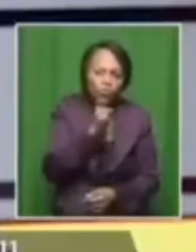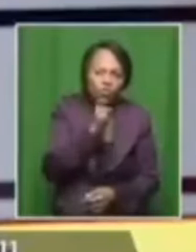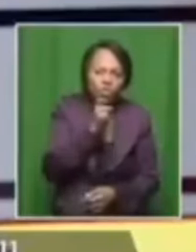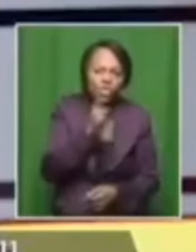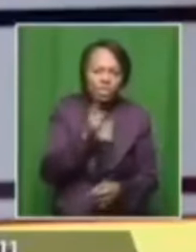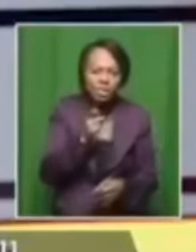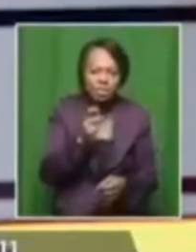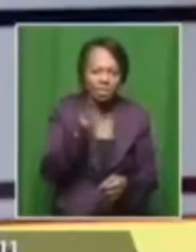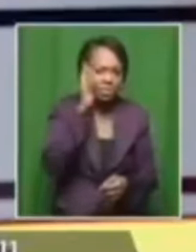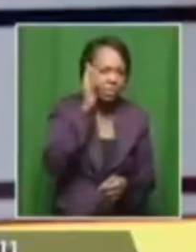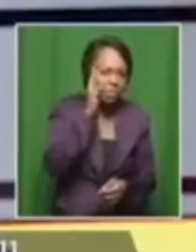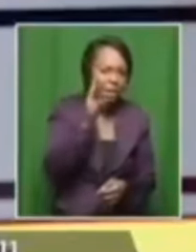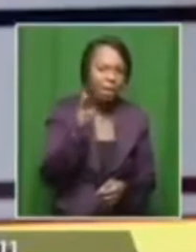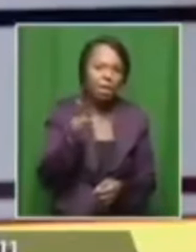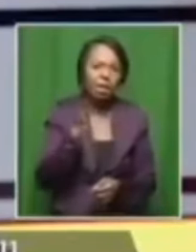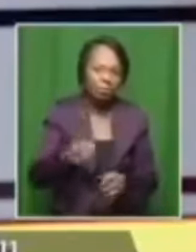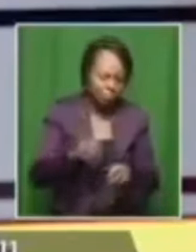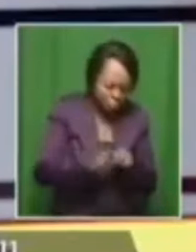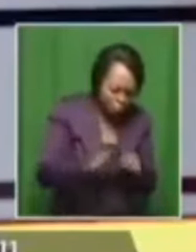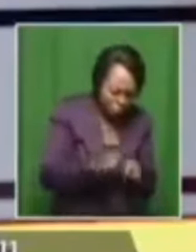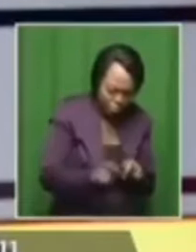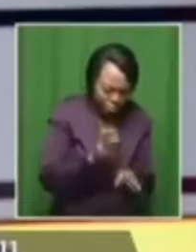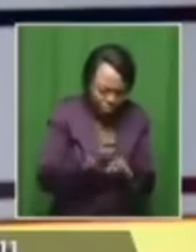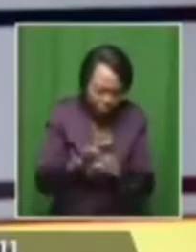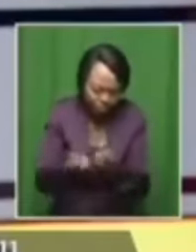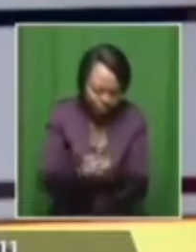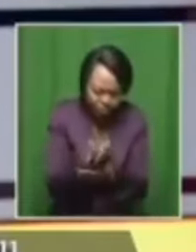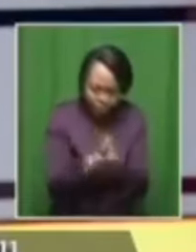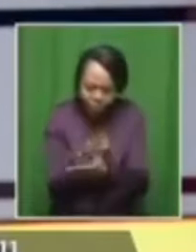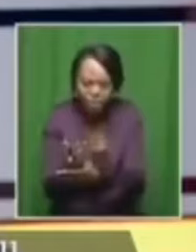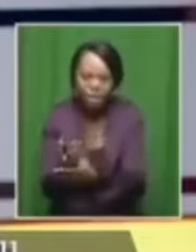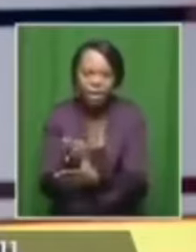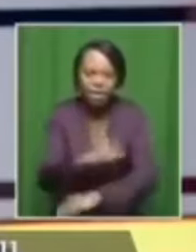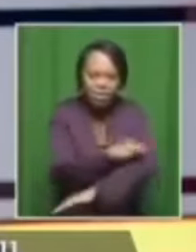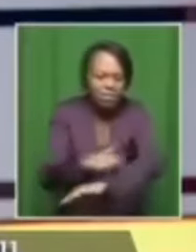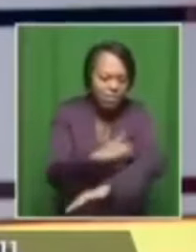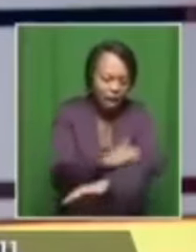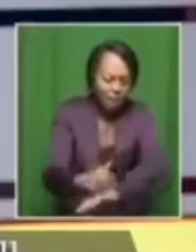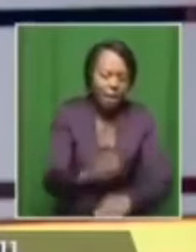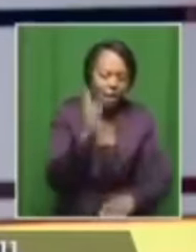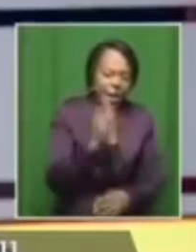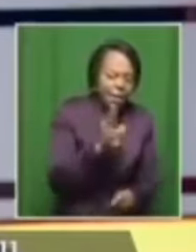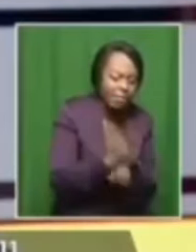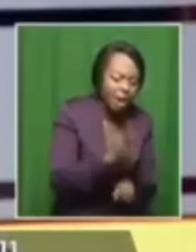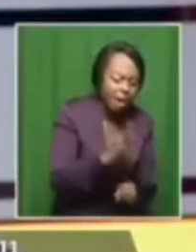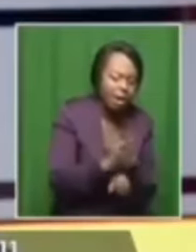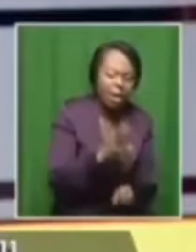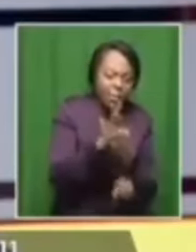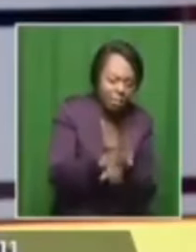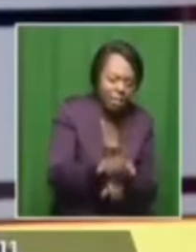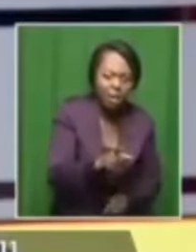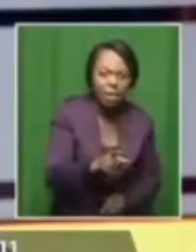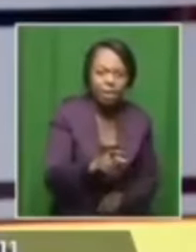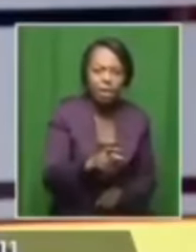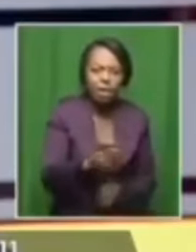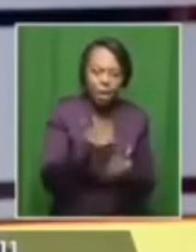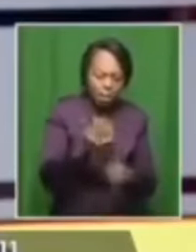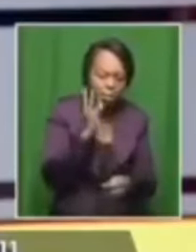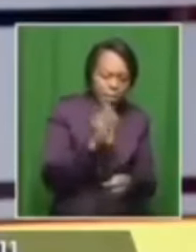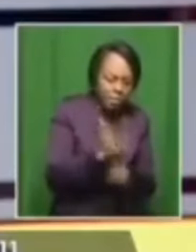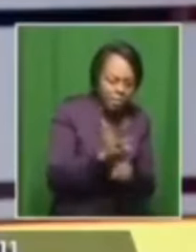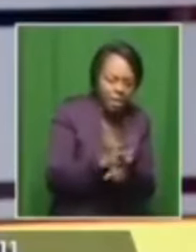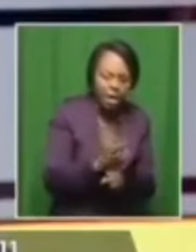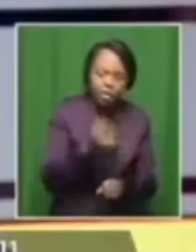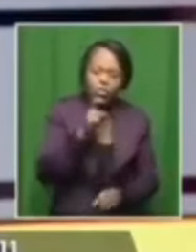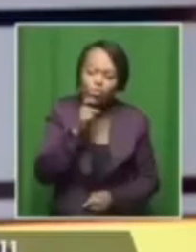while busy with farming in small scale, farming there. And I realized when the gogos are now using cell